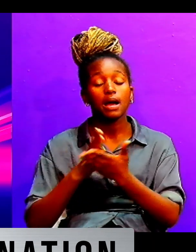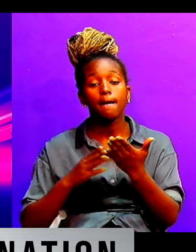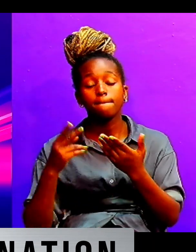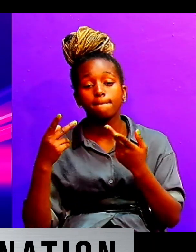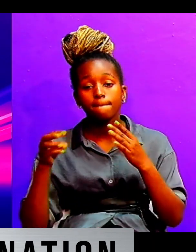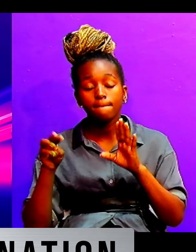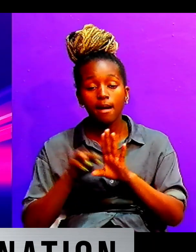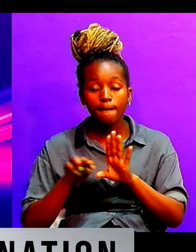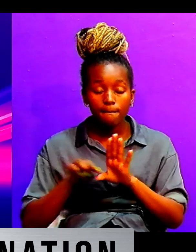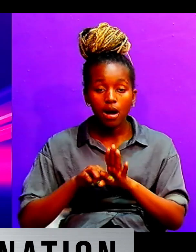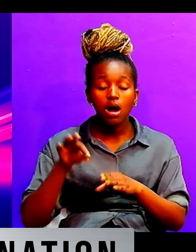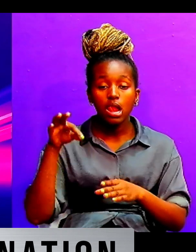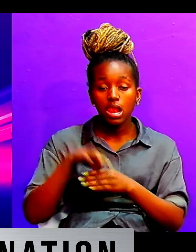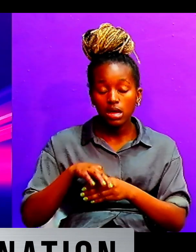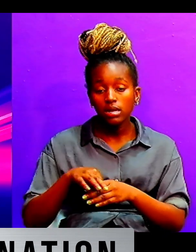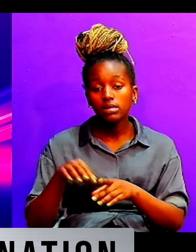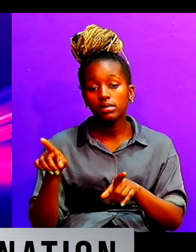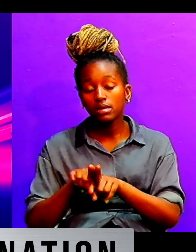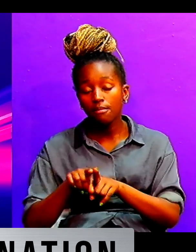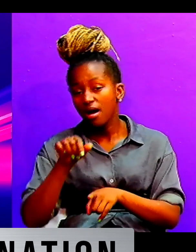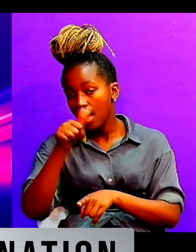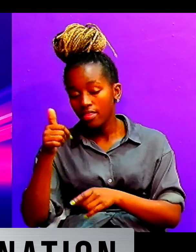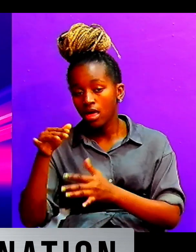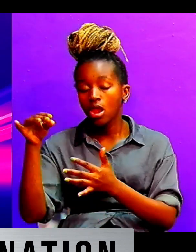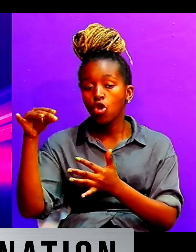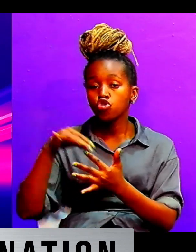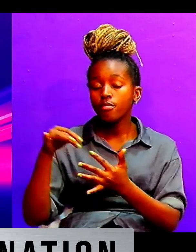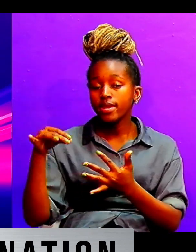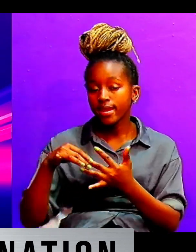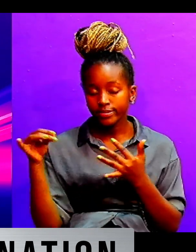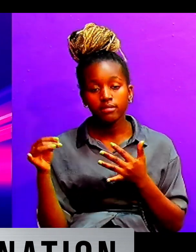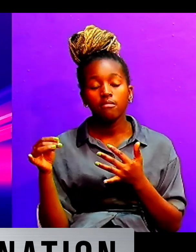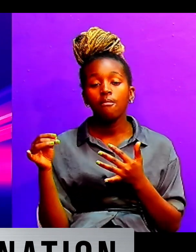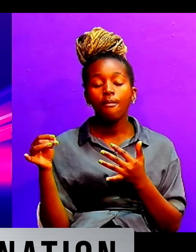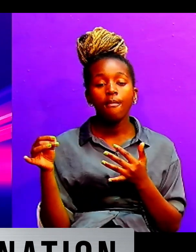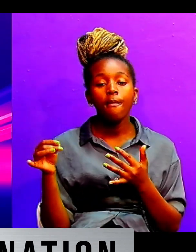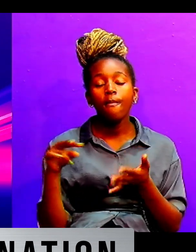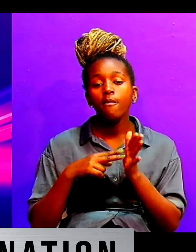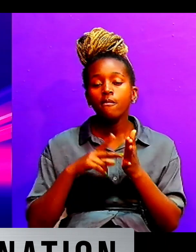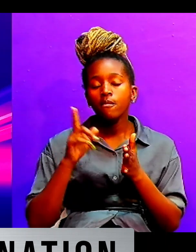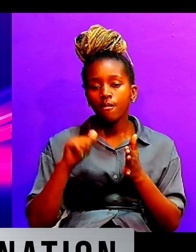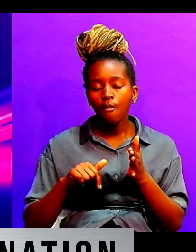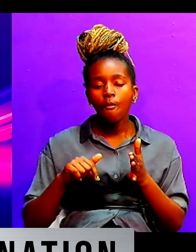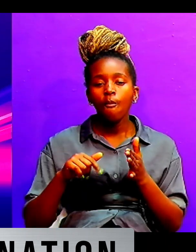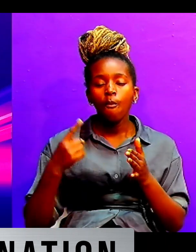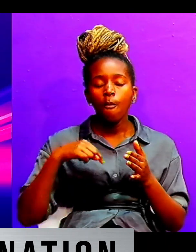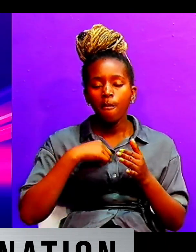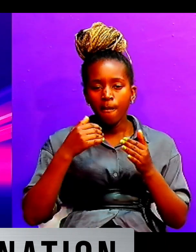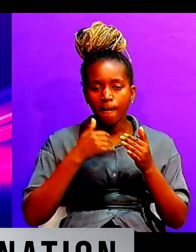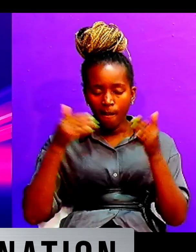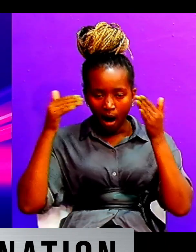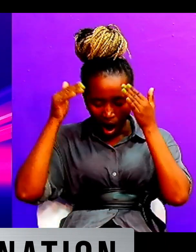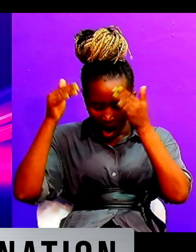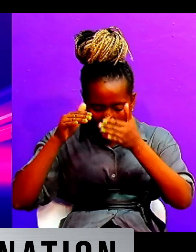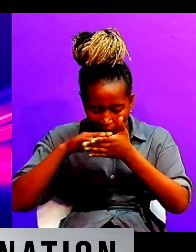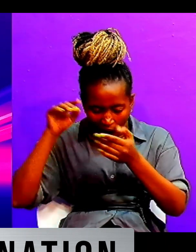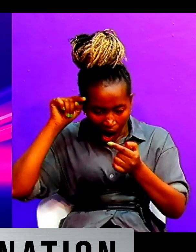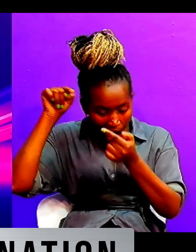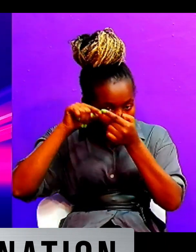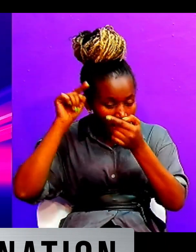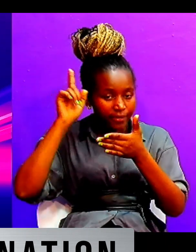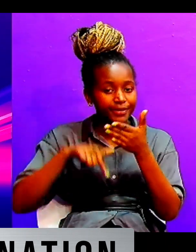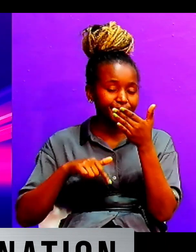elected and those ones that have been nominated. Yes. So these efforts we cannot fully attribute it